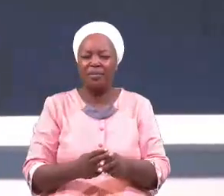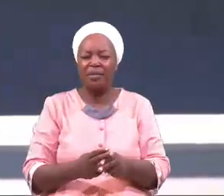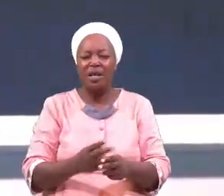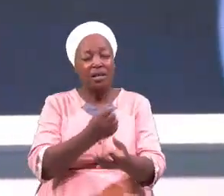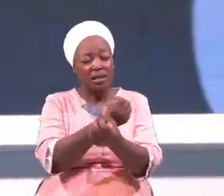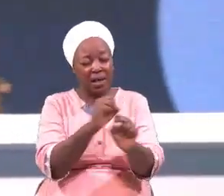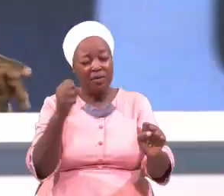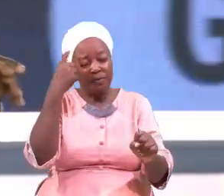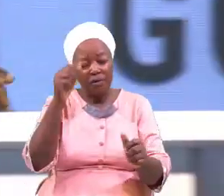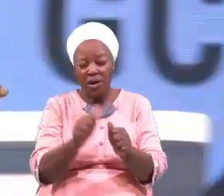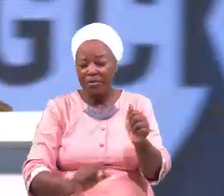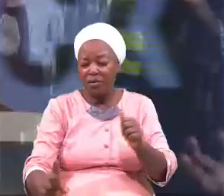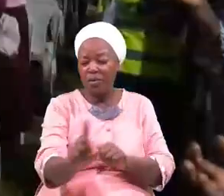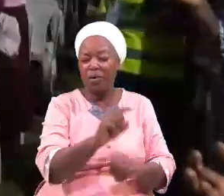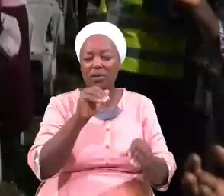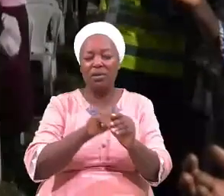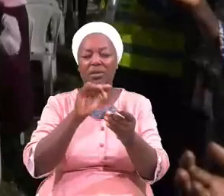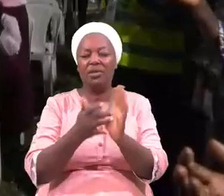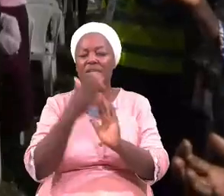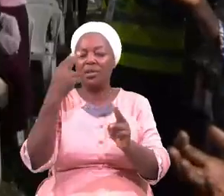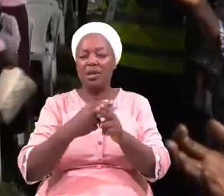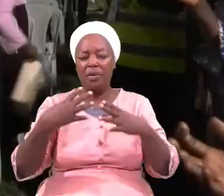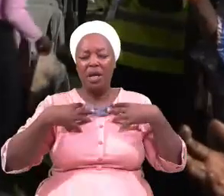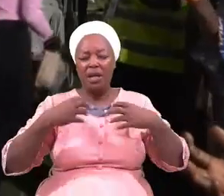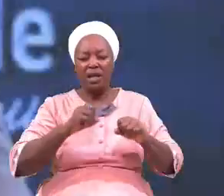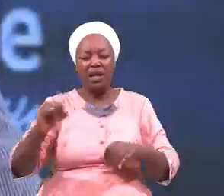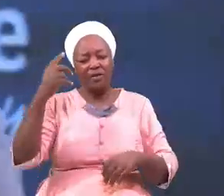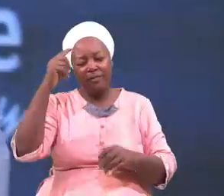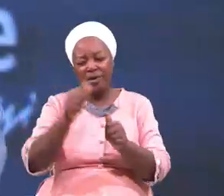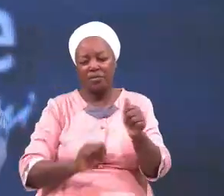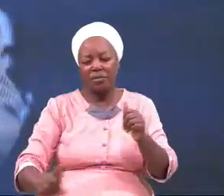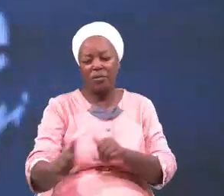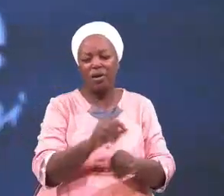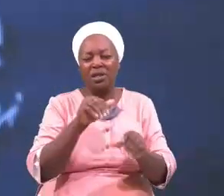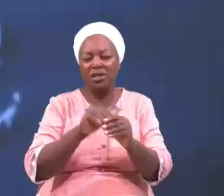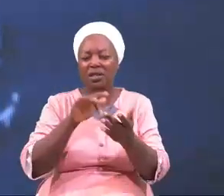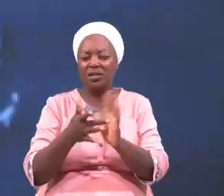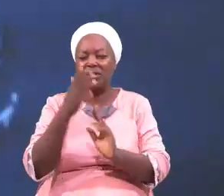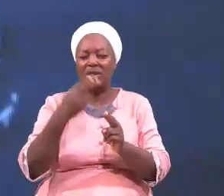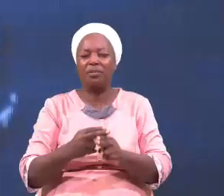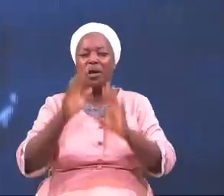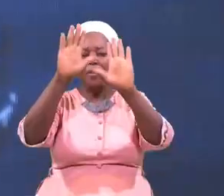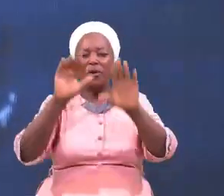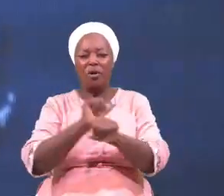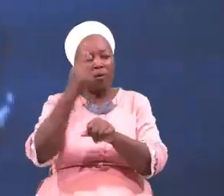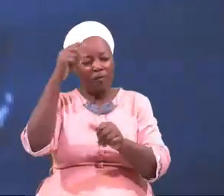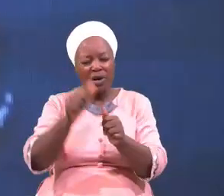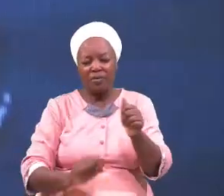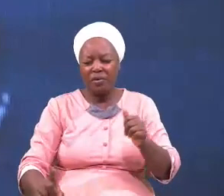Salvation for everyone. Healing for everyone. Miracle for